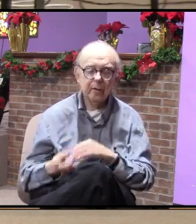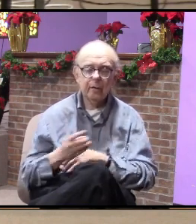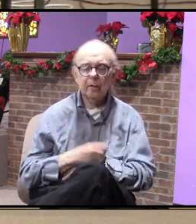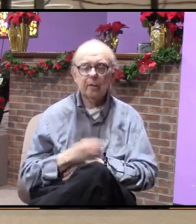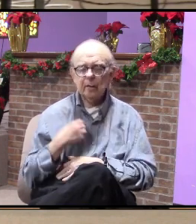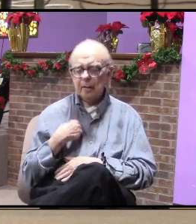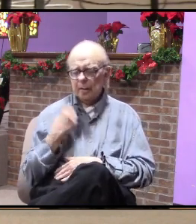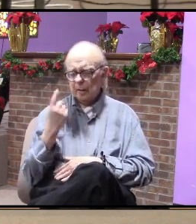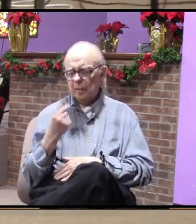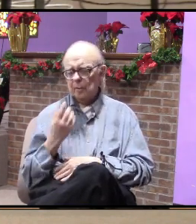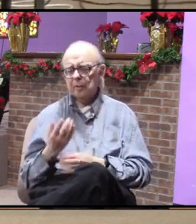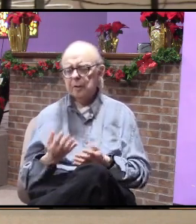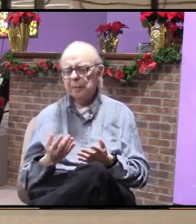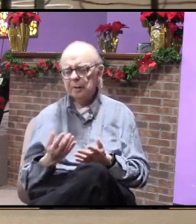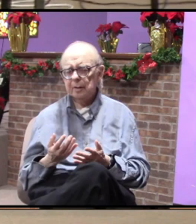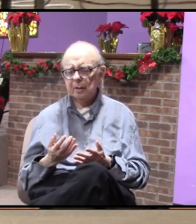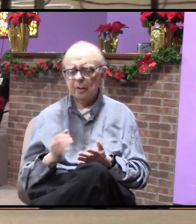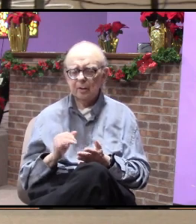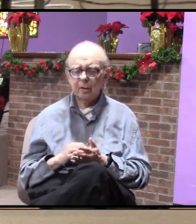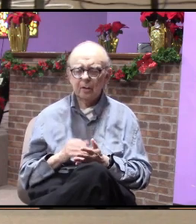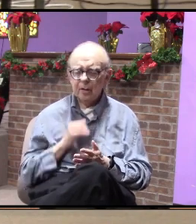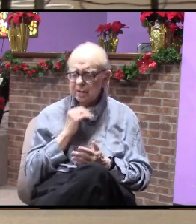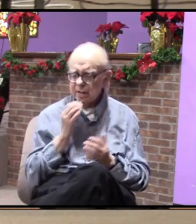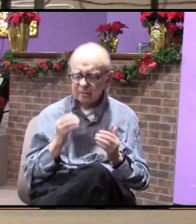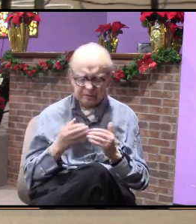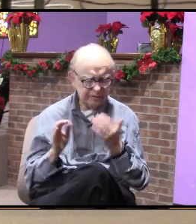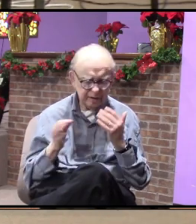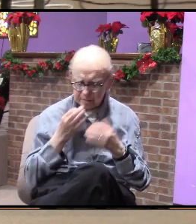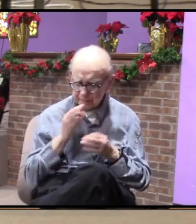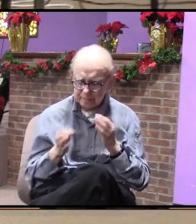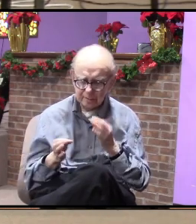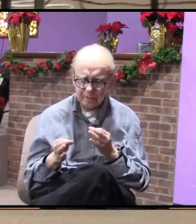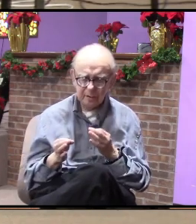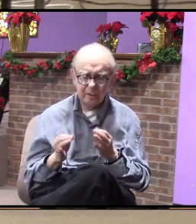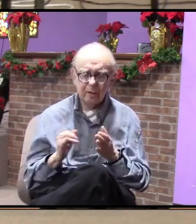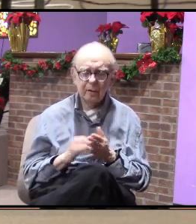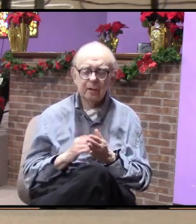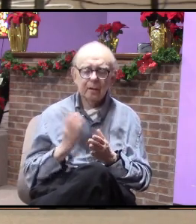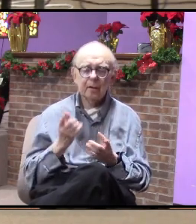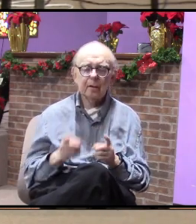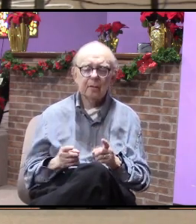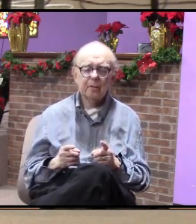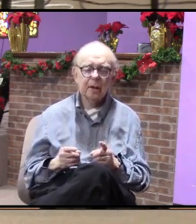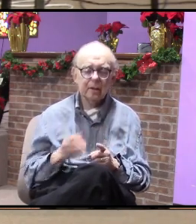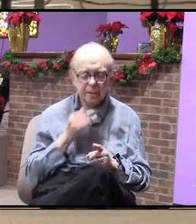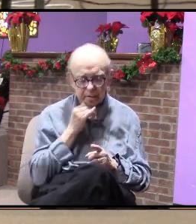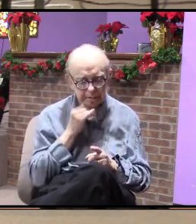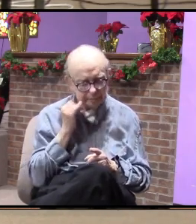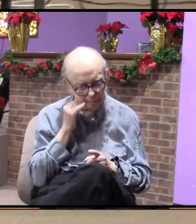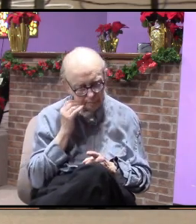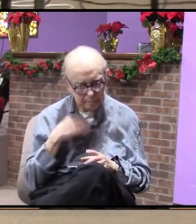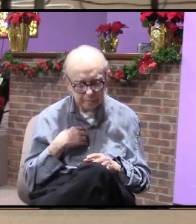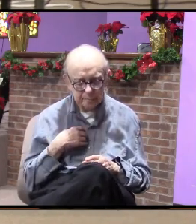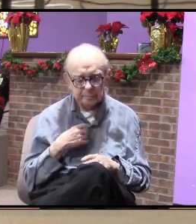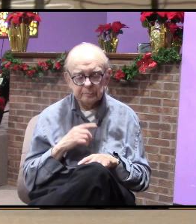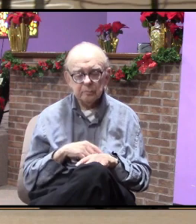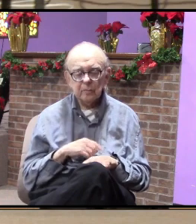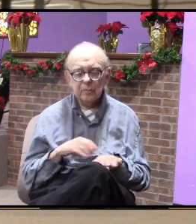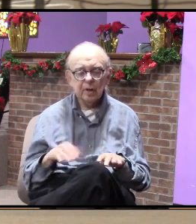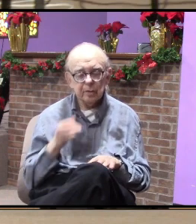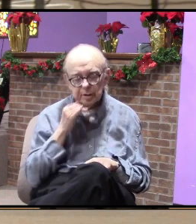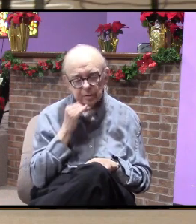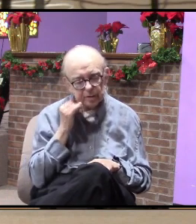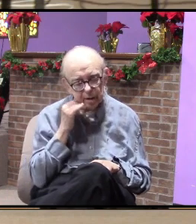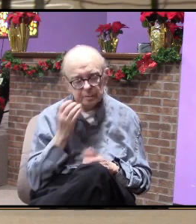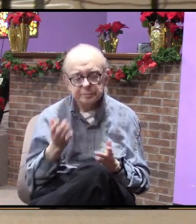and we think, well, hold on, this isn't fair, because if this could have happened to me yesterday, I had time to do it